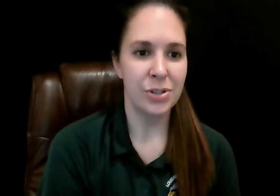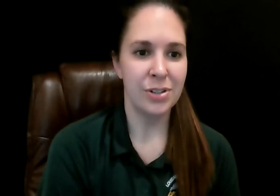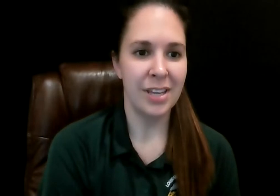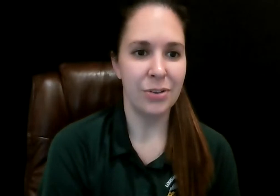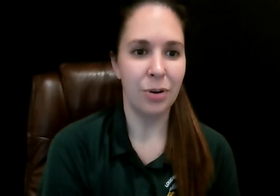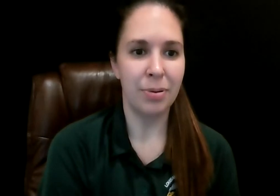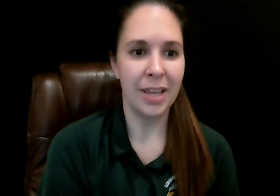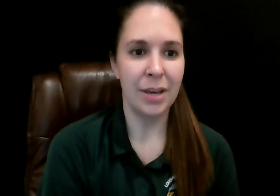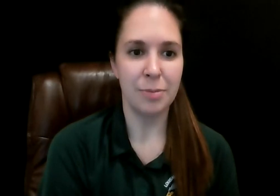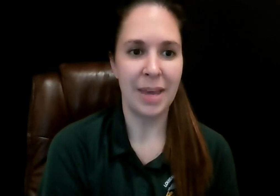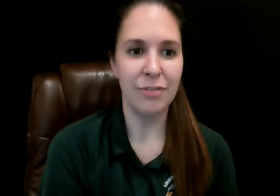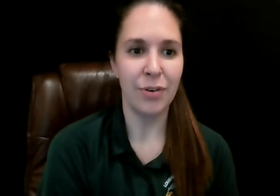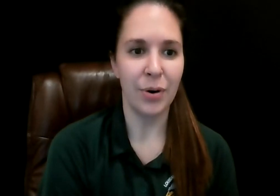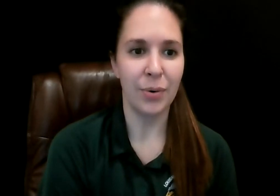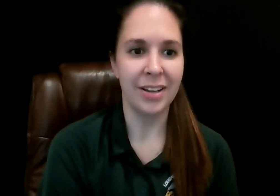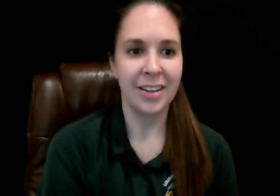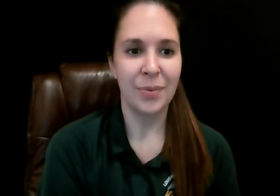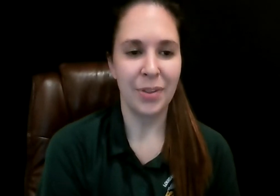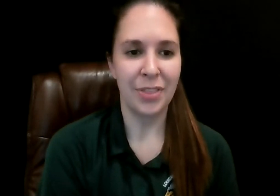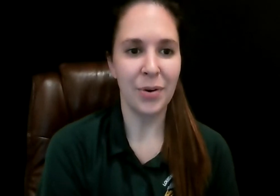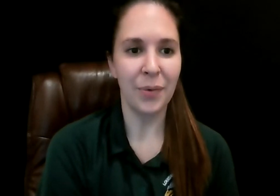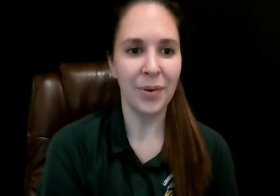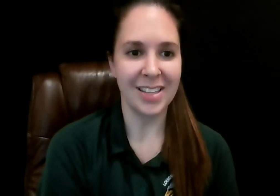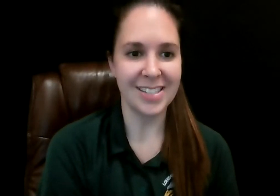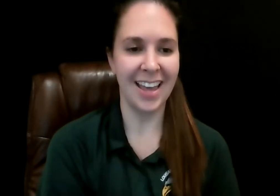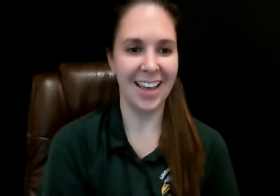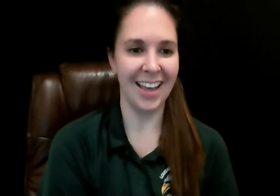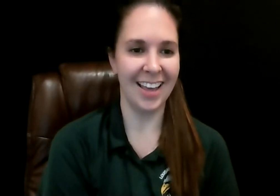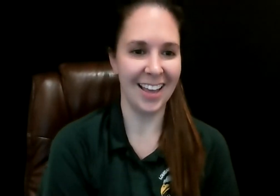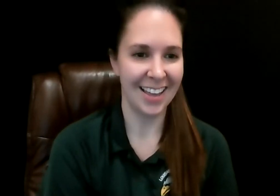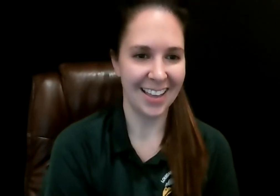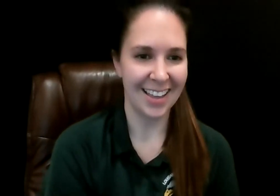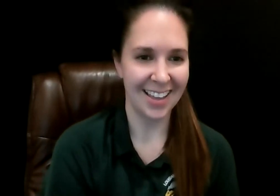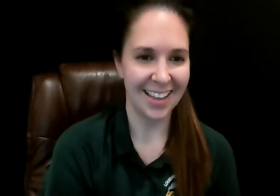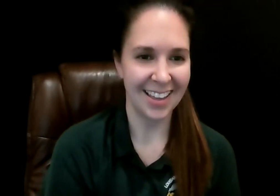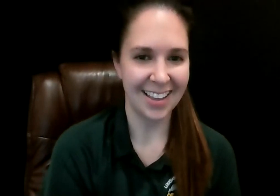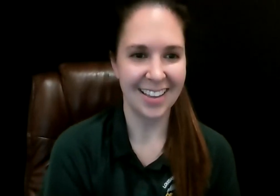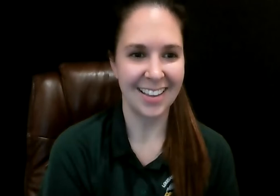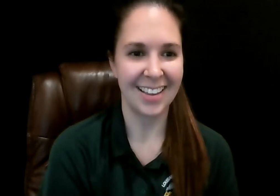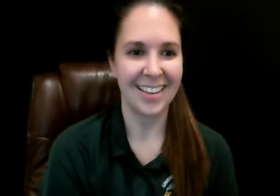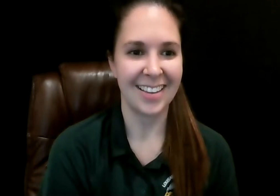Make sure that you don't play with the payphone with no coins.